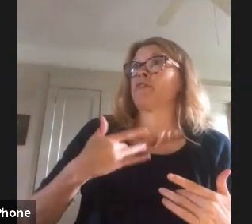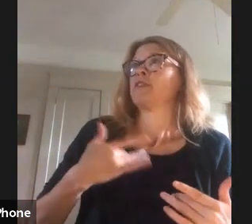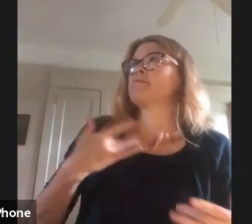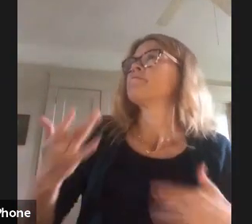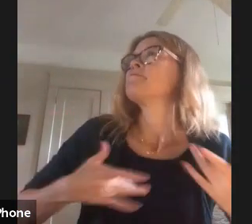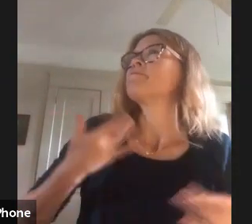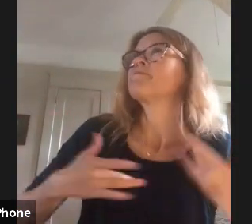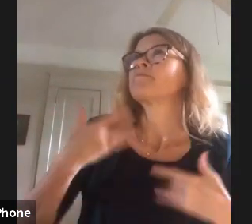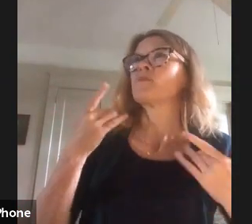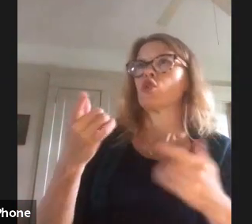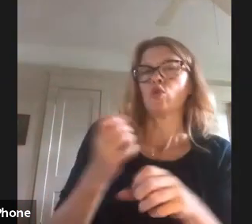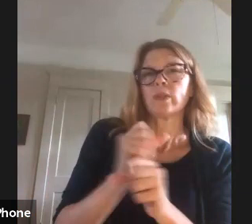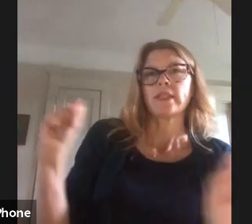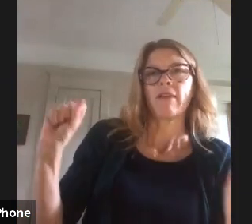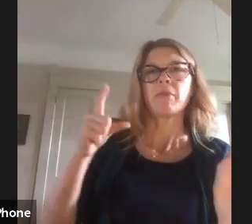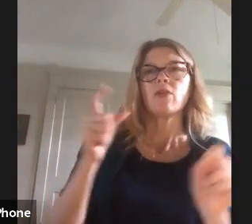help.